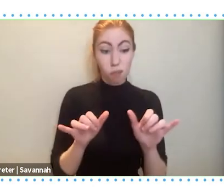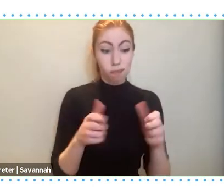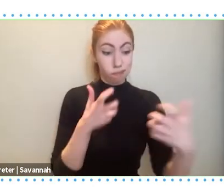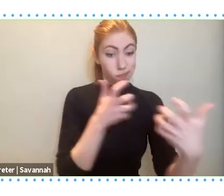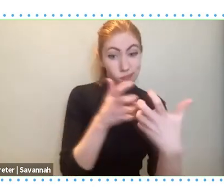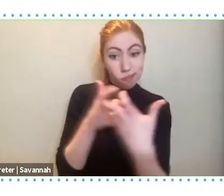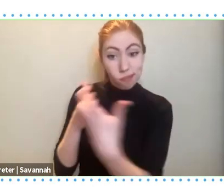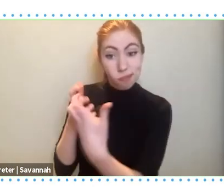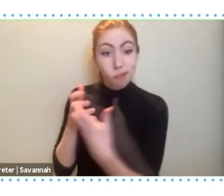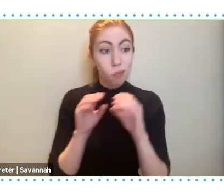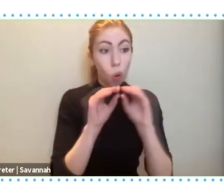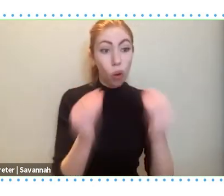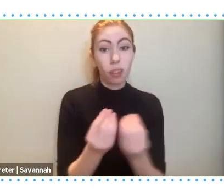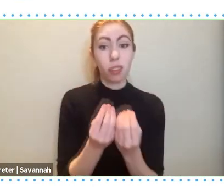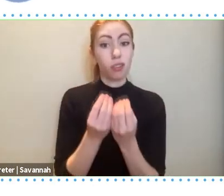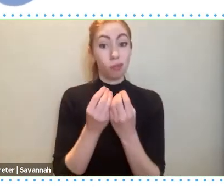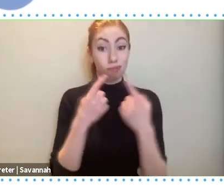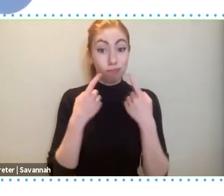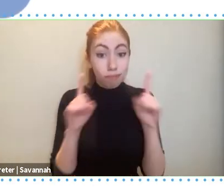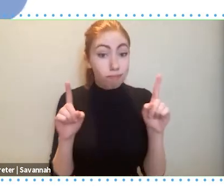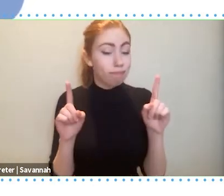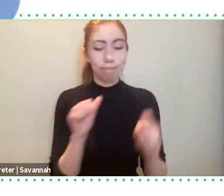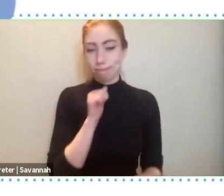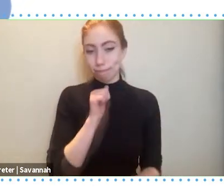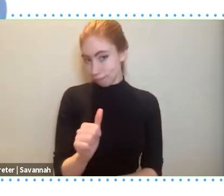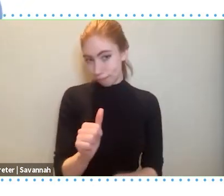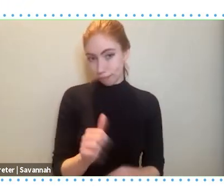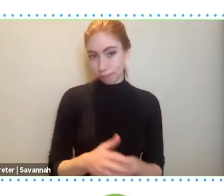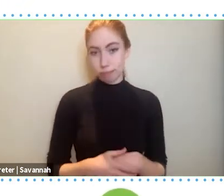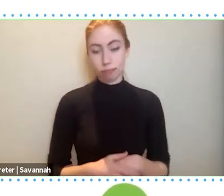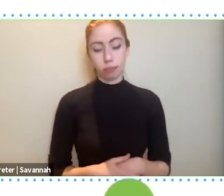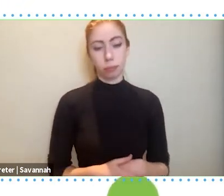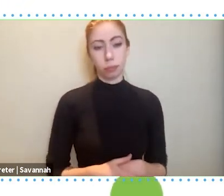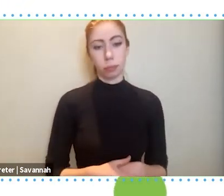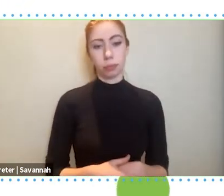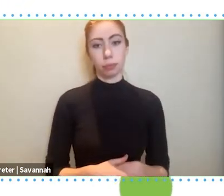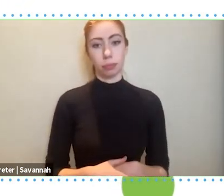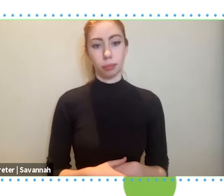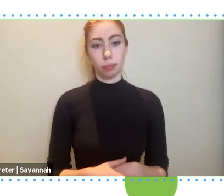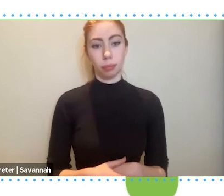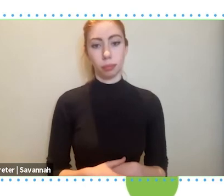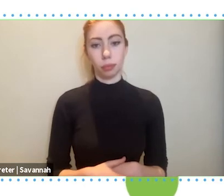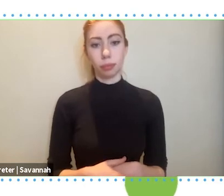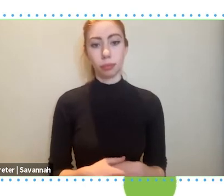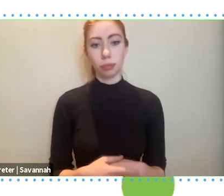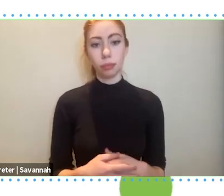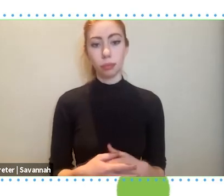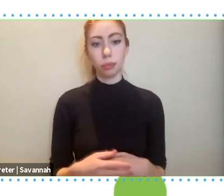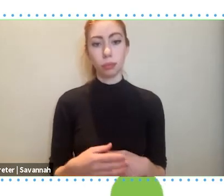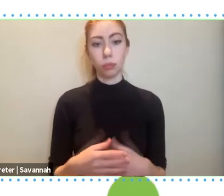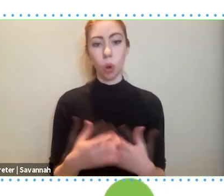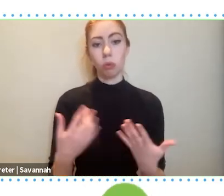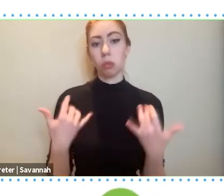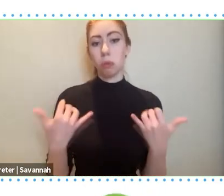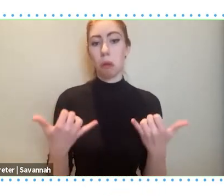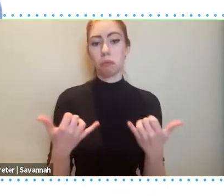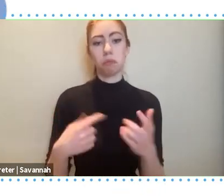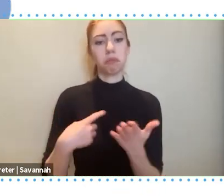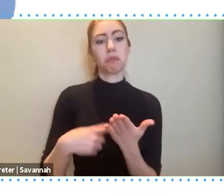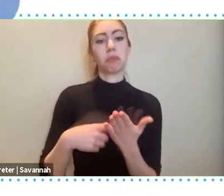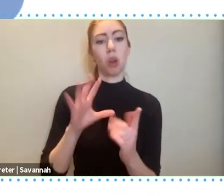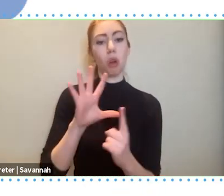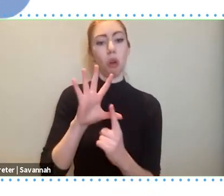note, in relation to board culture and power dynamics, and for me, this is a really important piece, is we speak about sort of expertise in the